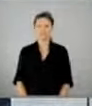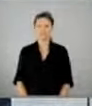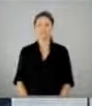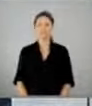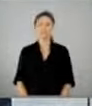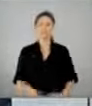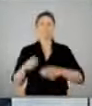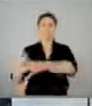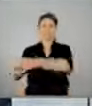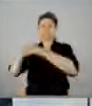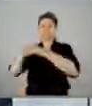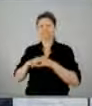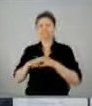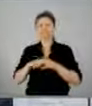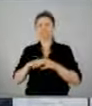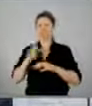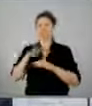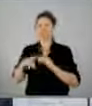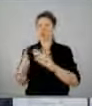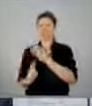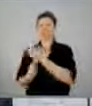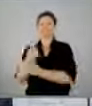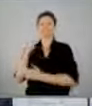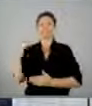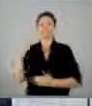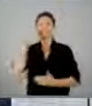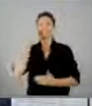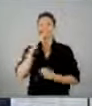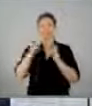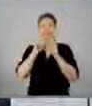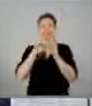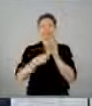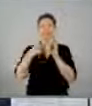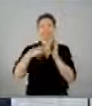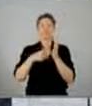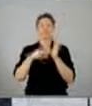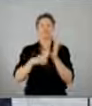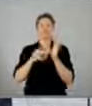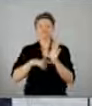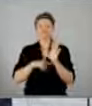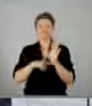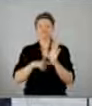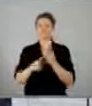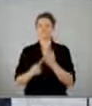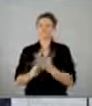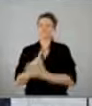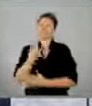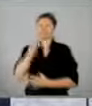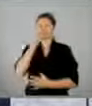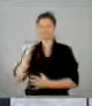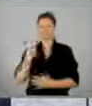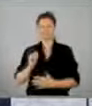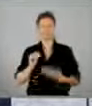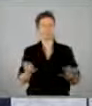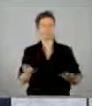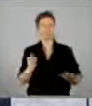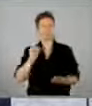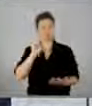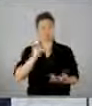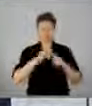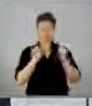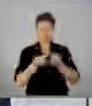that. Amongst those people, I assume, is Defence Minister Linda Reynolds. Are people from your office also, have they also